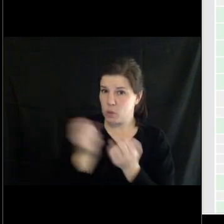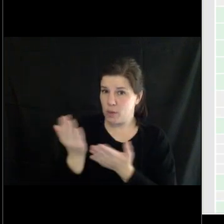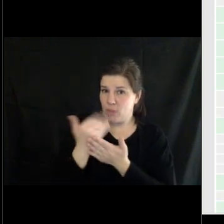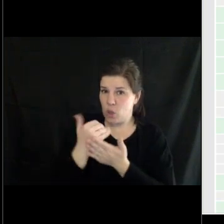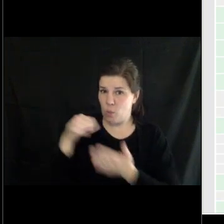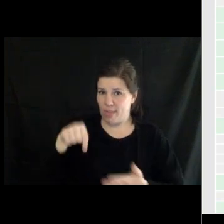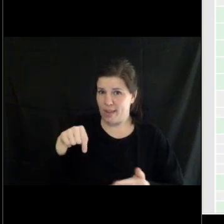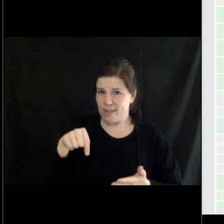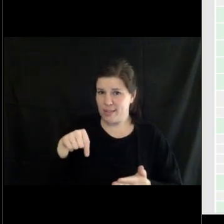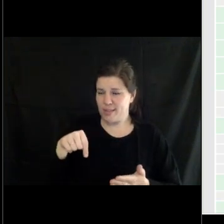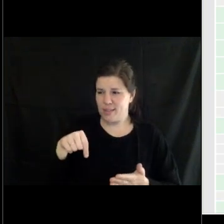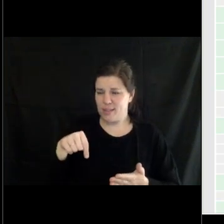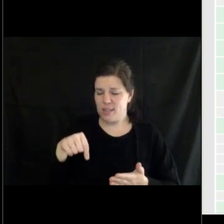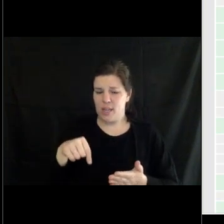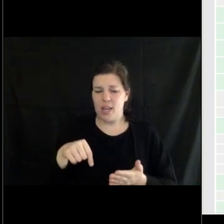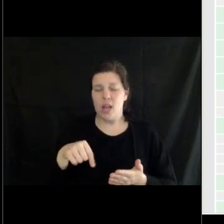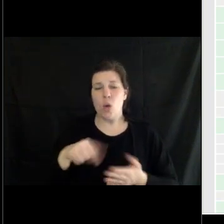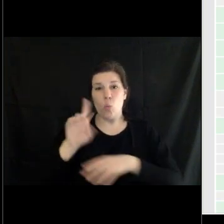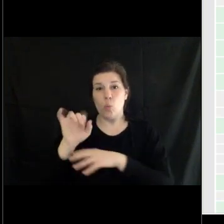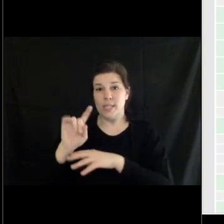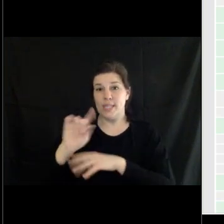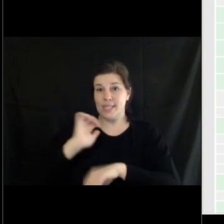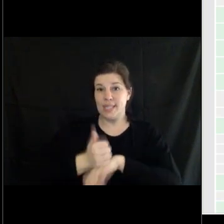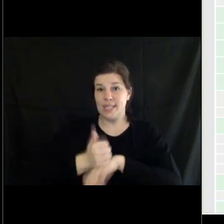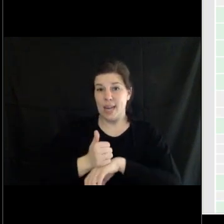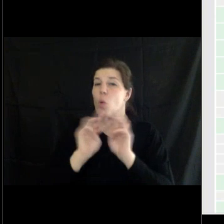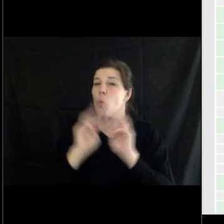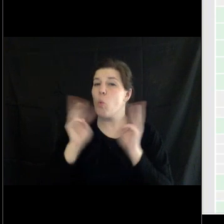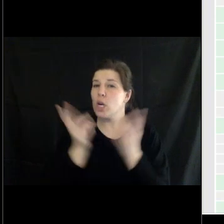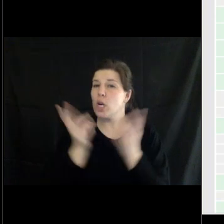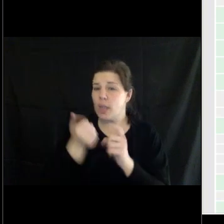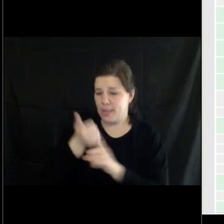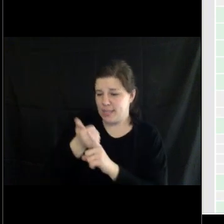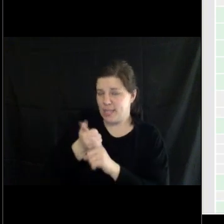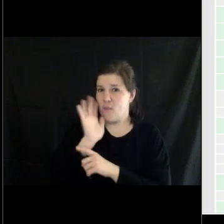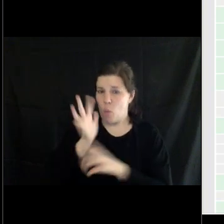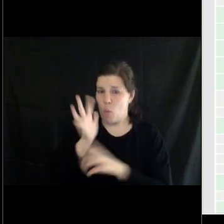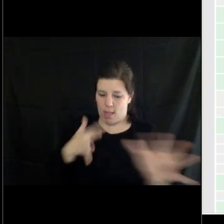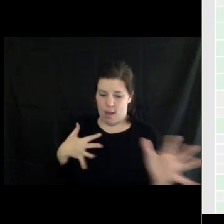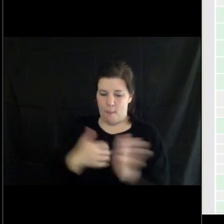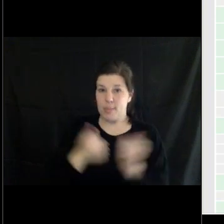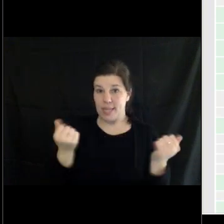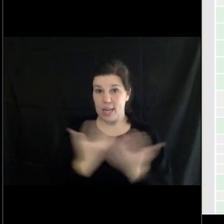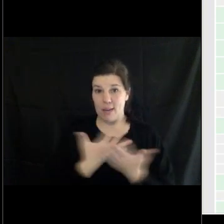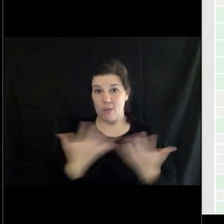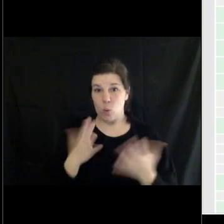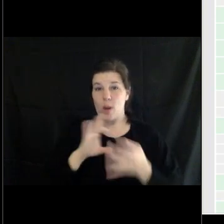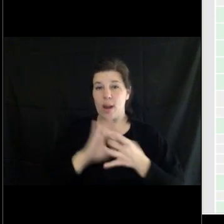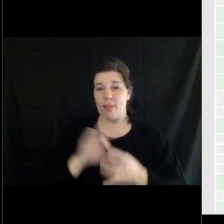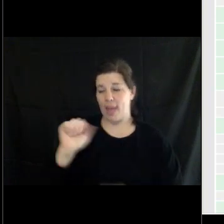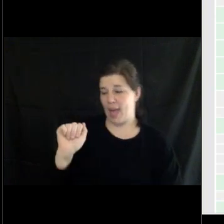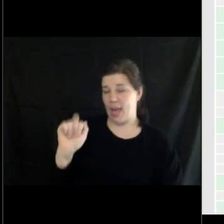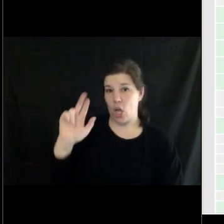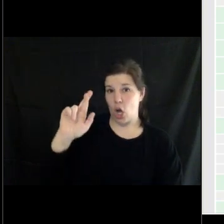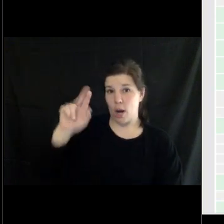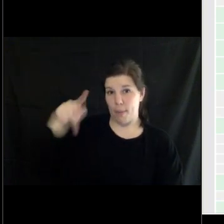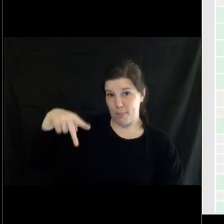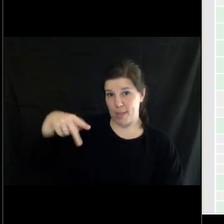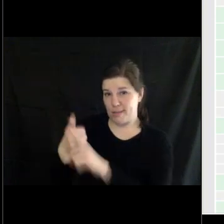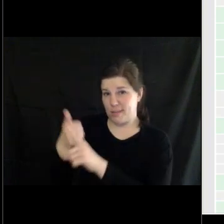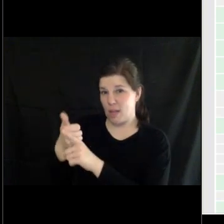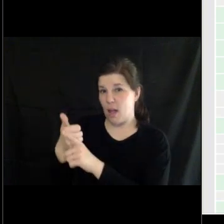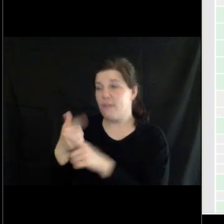Okay. say. We did schedule a workshop, and that workshop is going to bring all of us up to date on the ARP itself. And then at